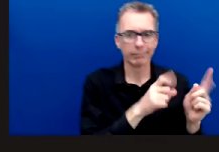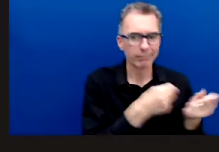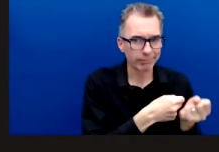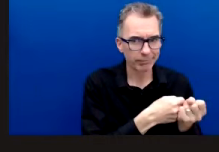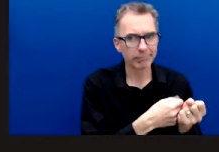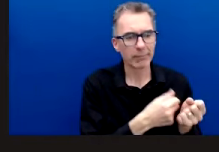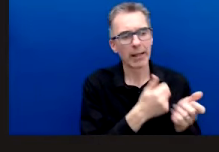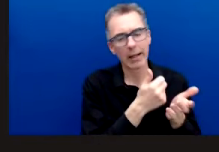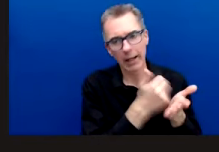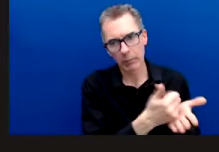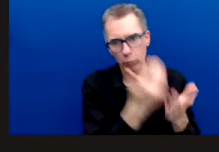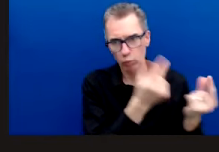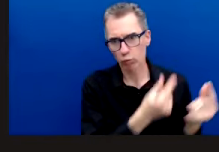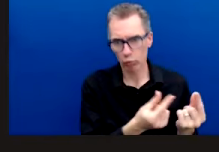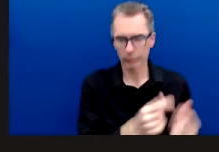necessary.